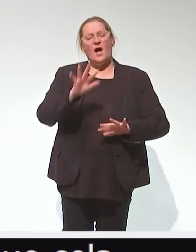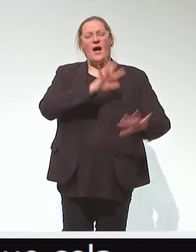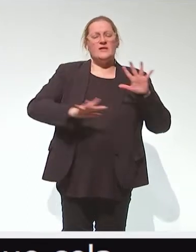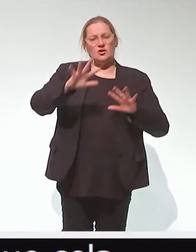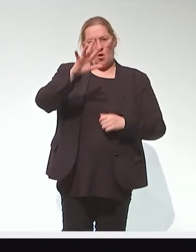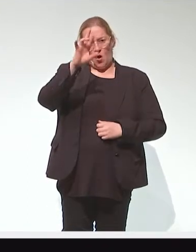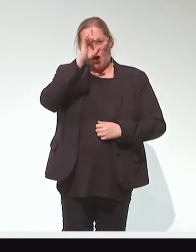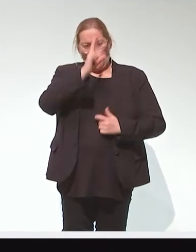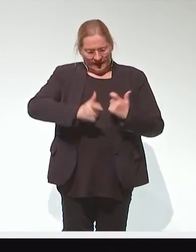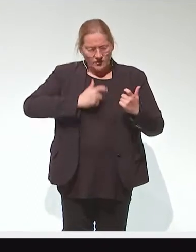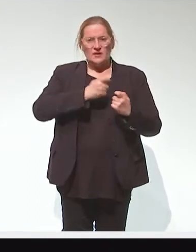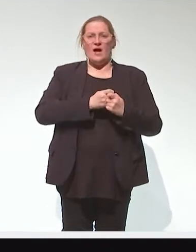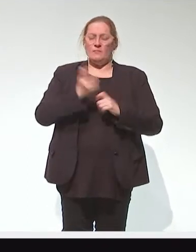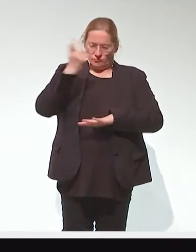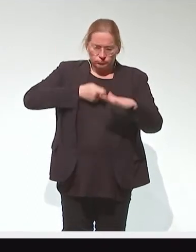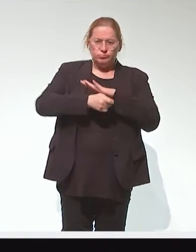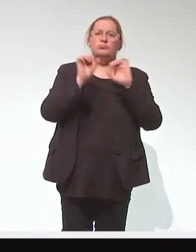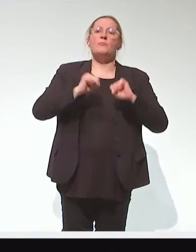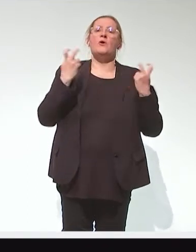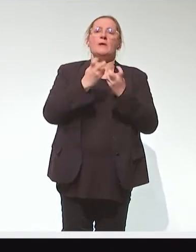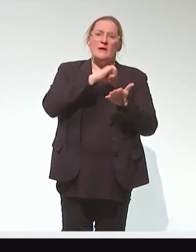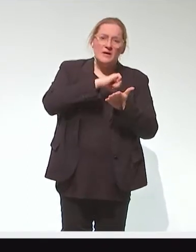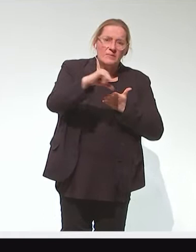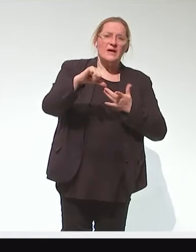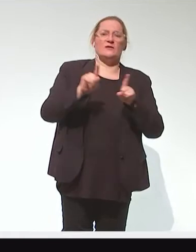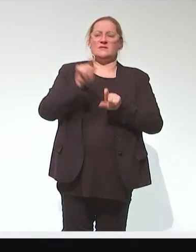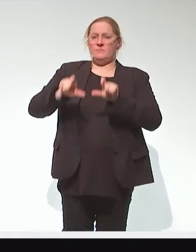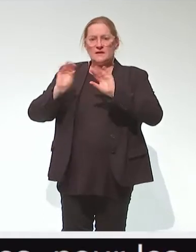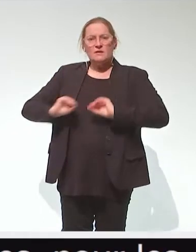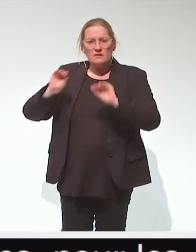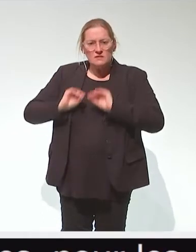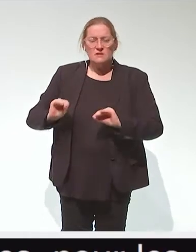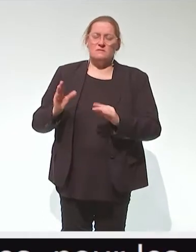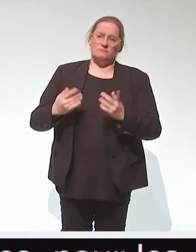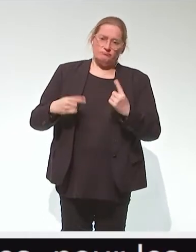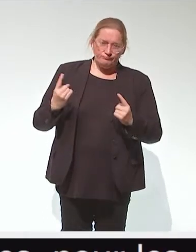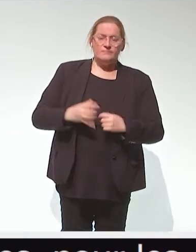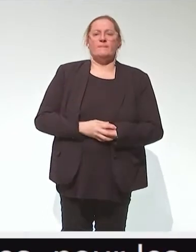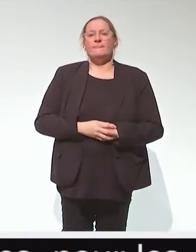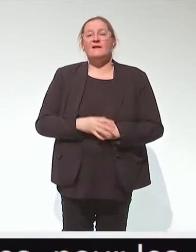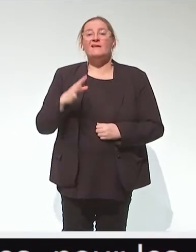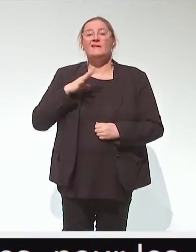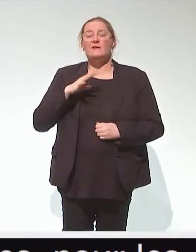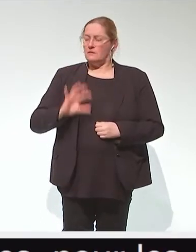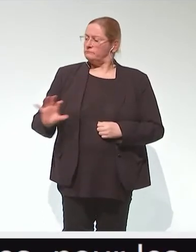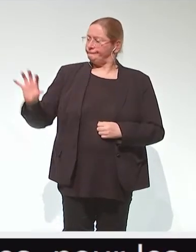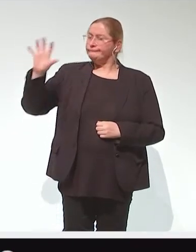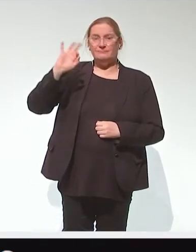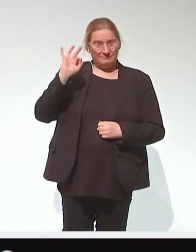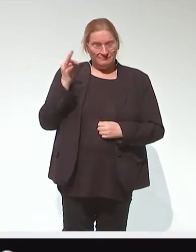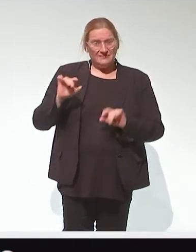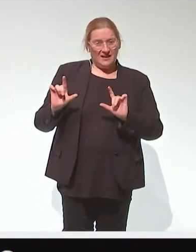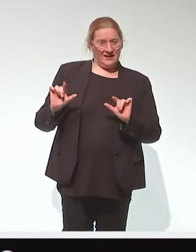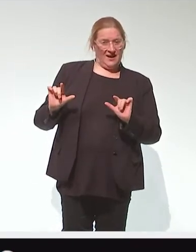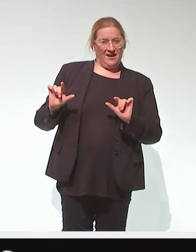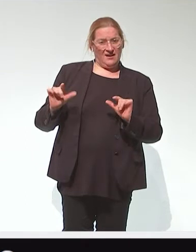may occur. These instruments work. They're active in most countries, but not sufficiently. What can we do to make sure they can work better? And